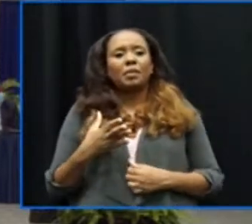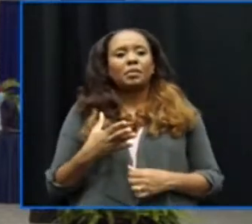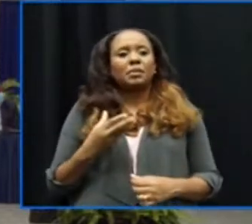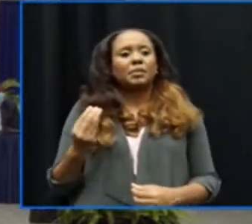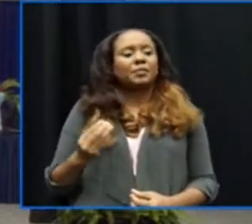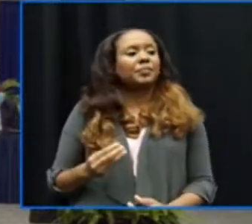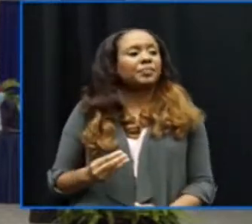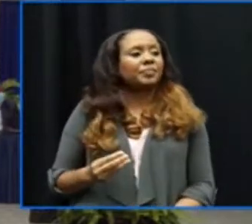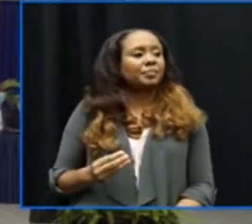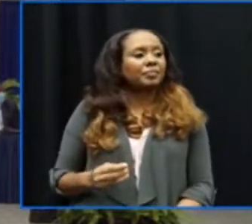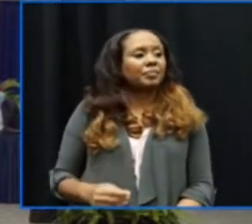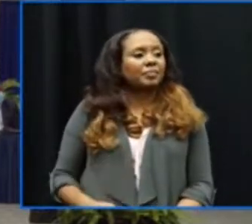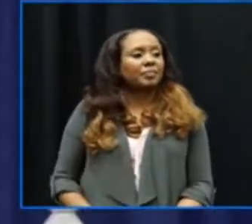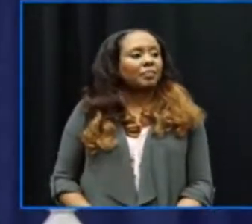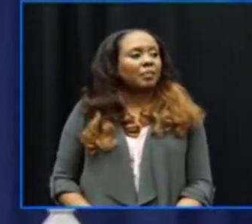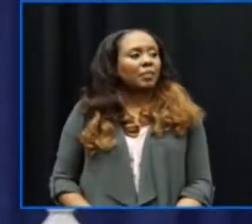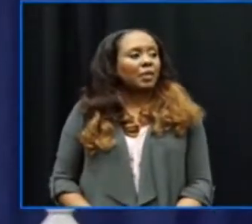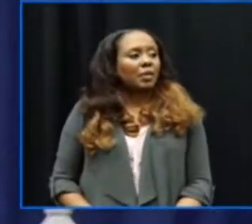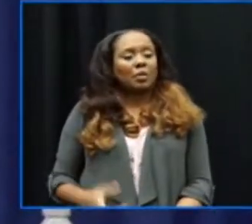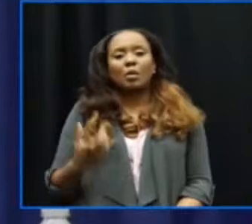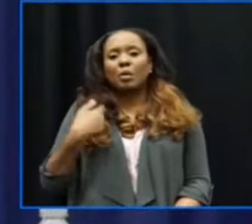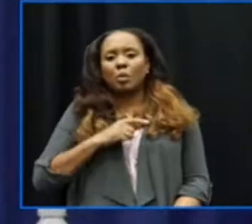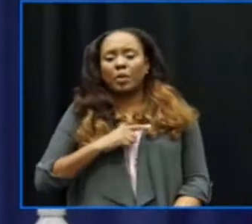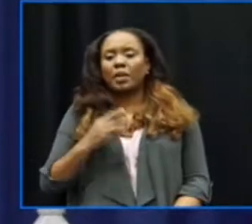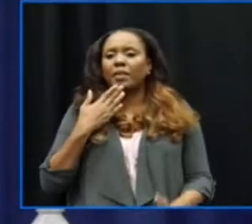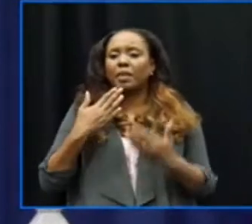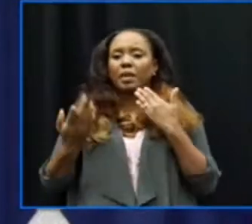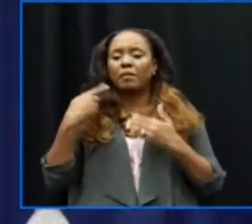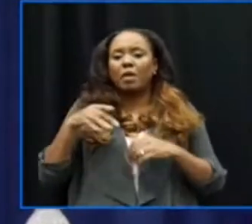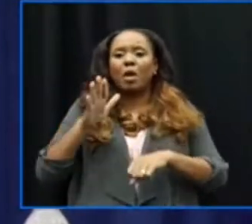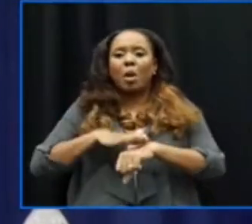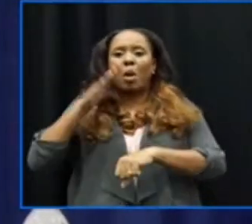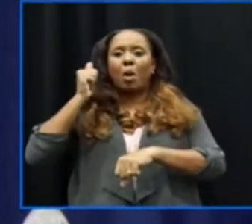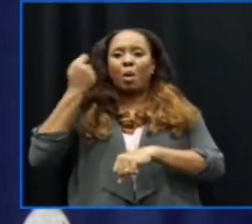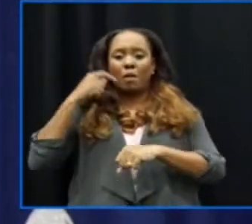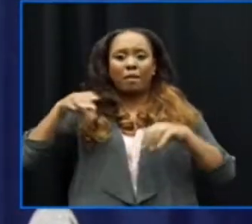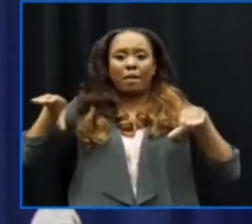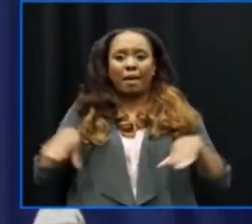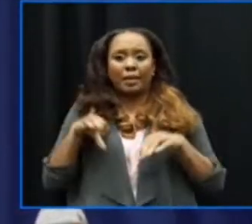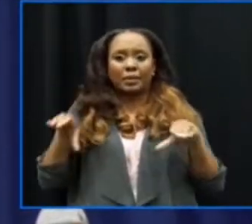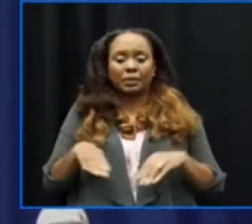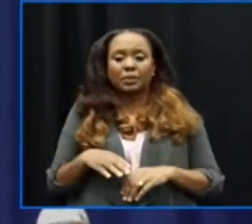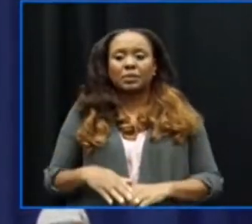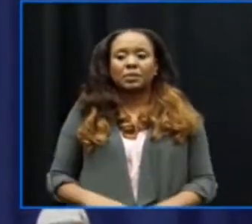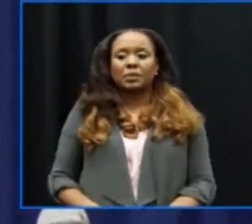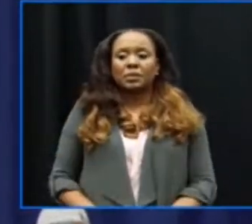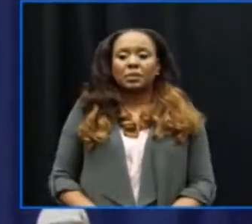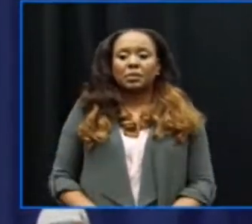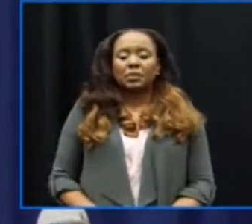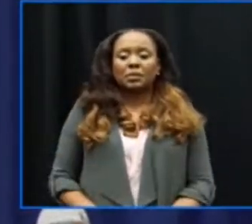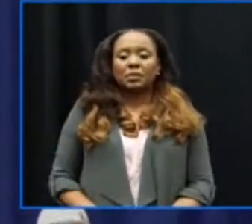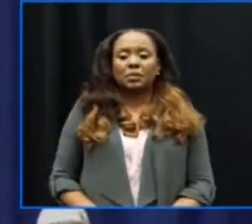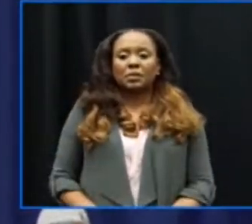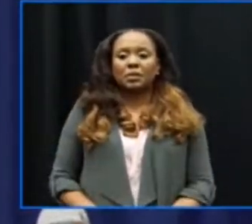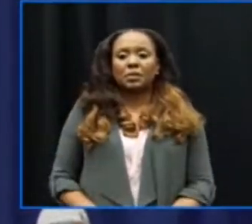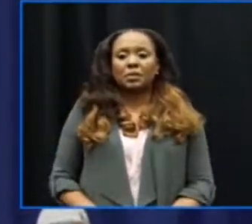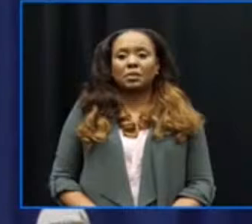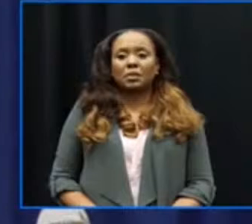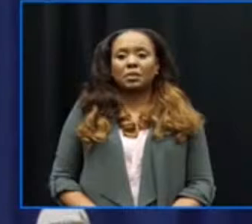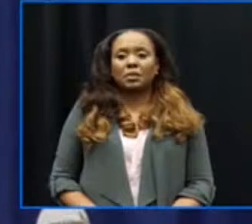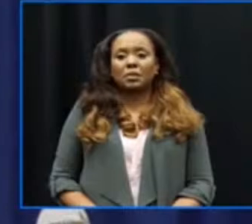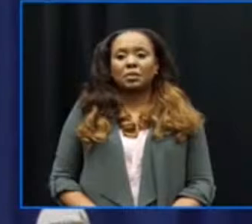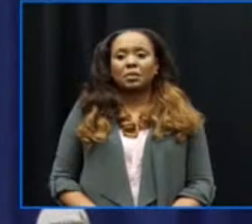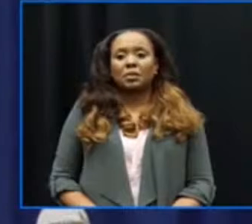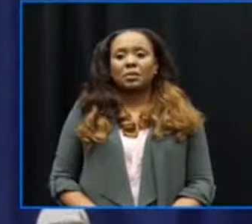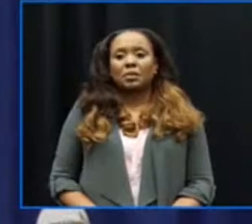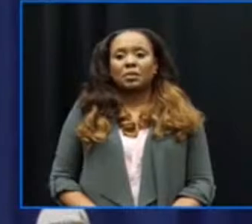clearly a call to action. Not a panicked call to action, but certainly a call to action as it relates to the